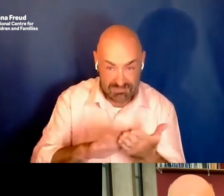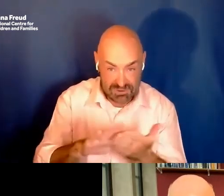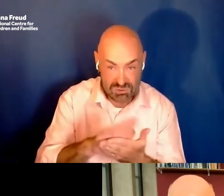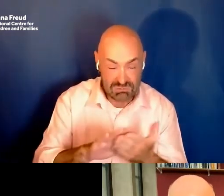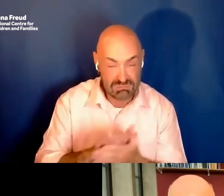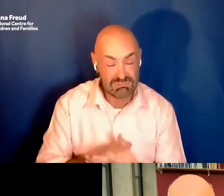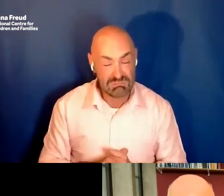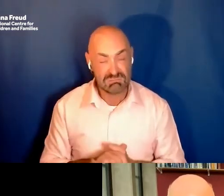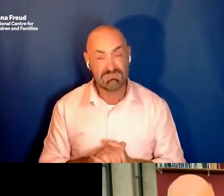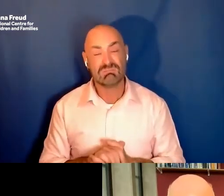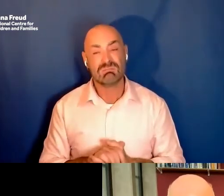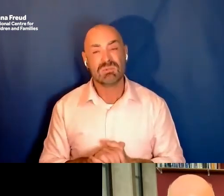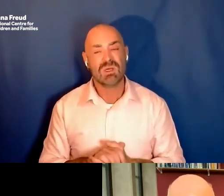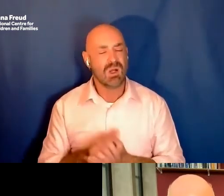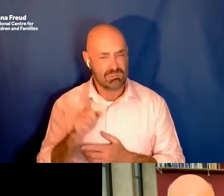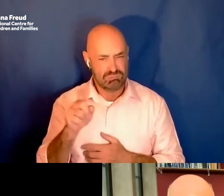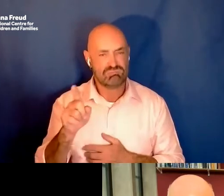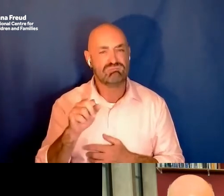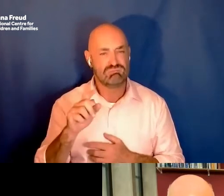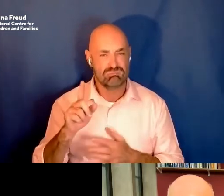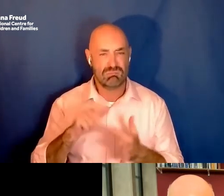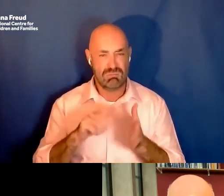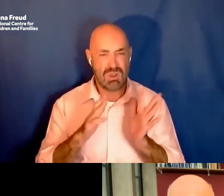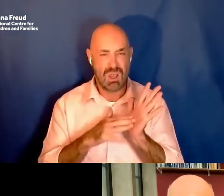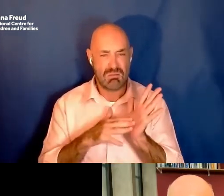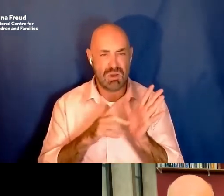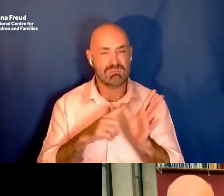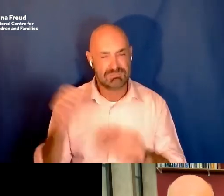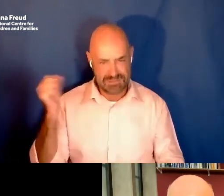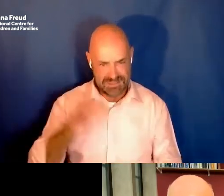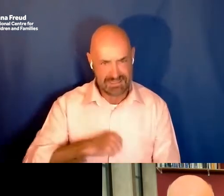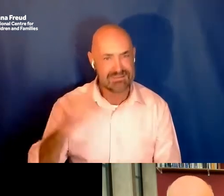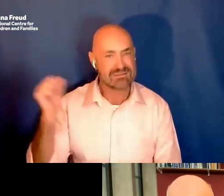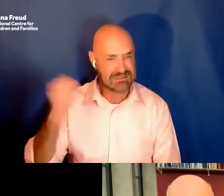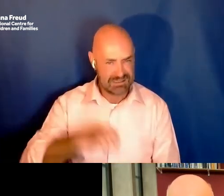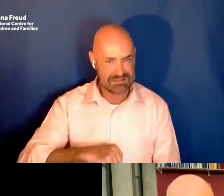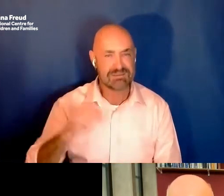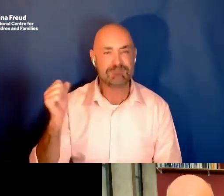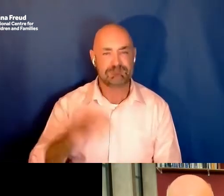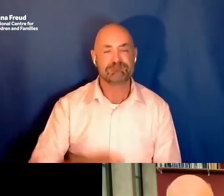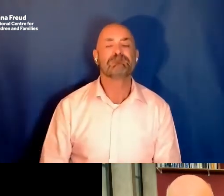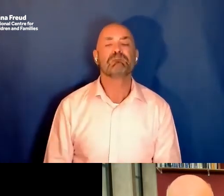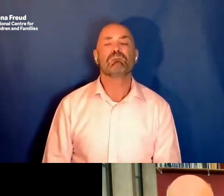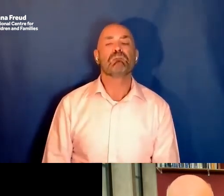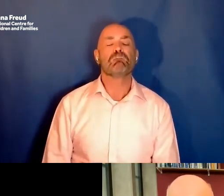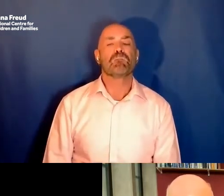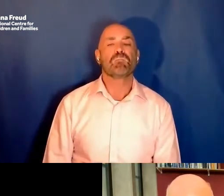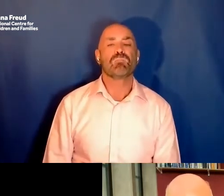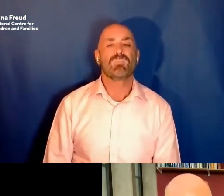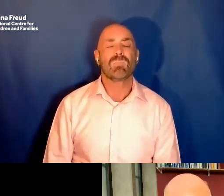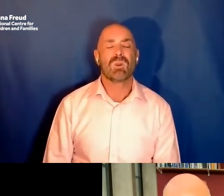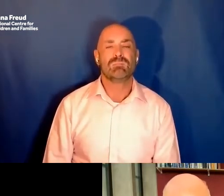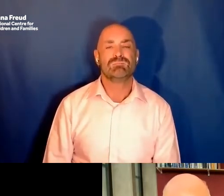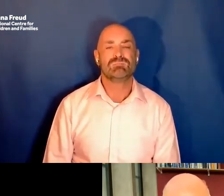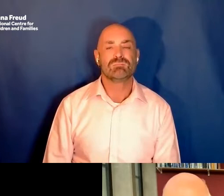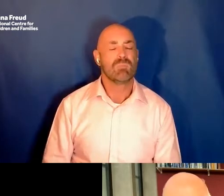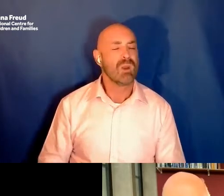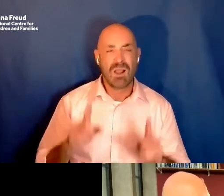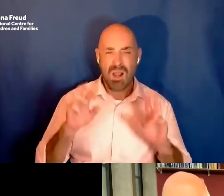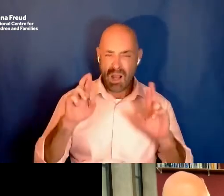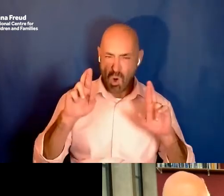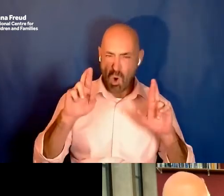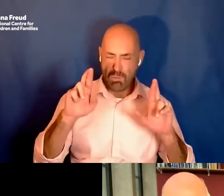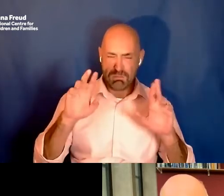mean. Yeah, absolutely. Yes, a resounding yes to that question. So if I didn't make that clear,